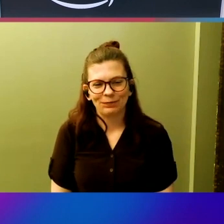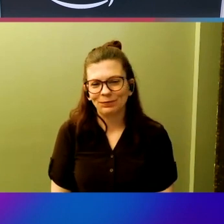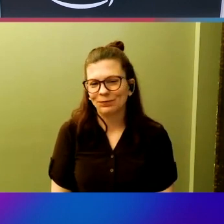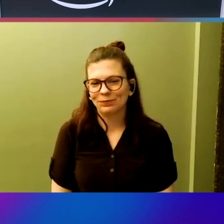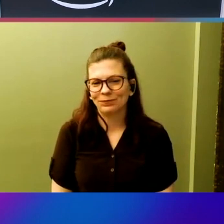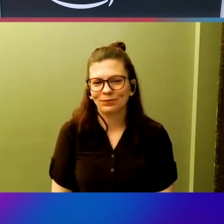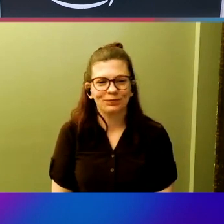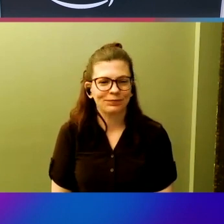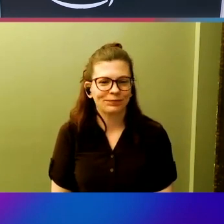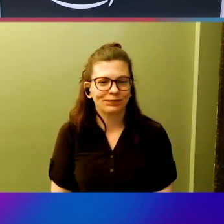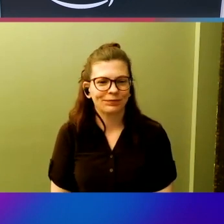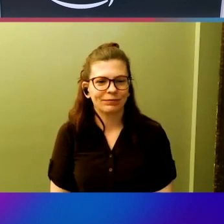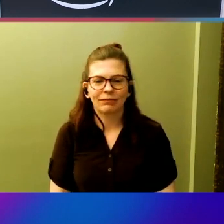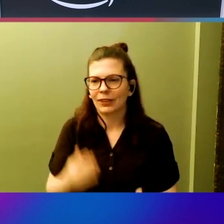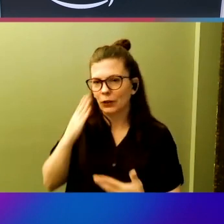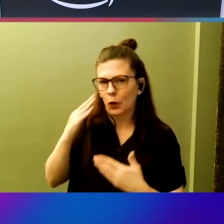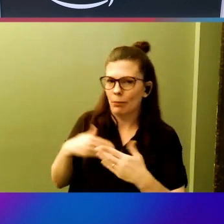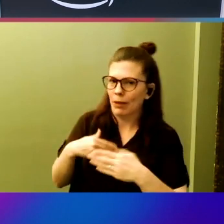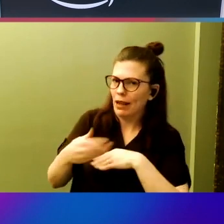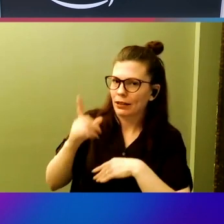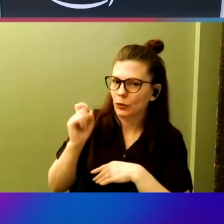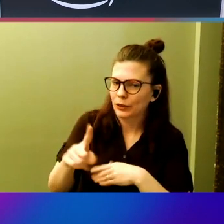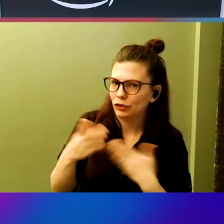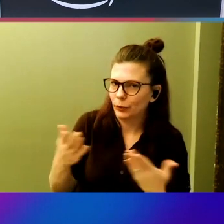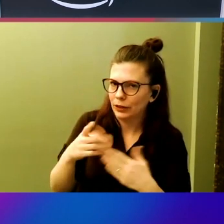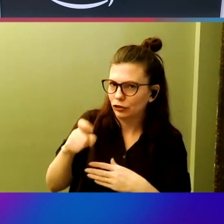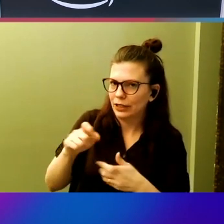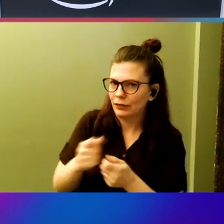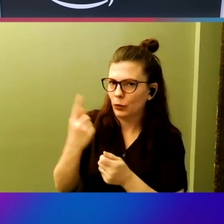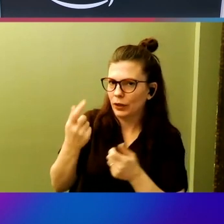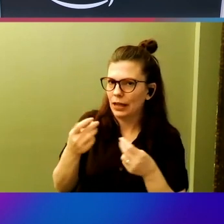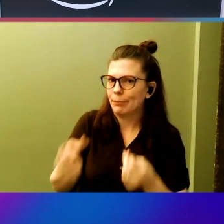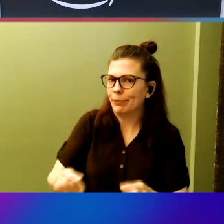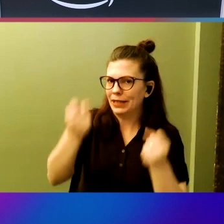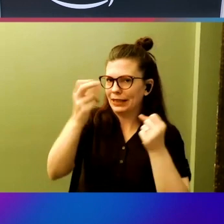Because you know, my next question is going to be, should everybody immediately switch over?